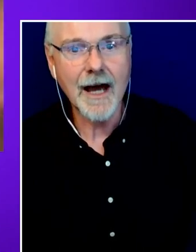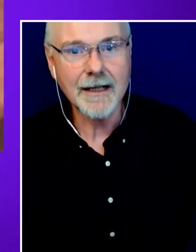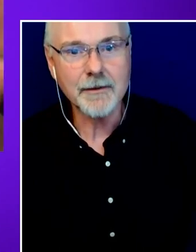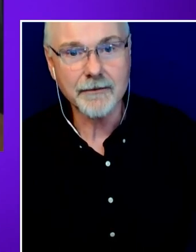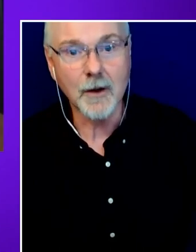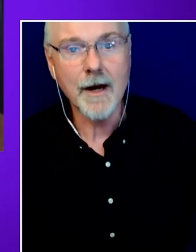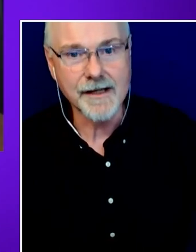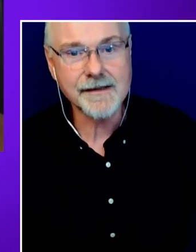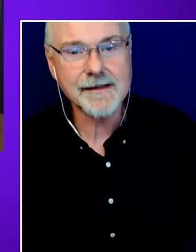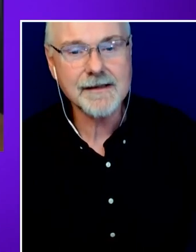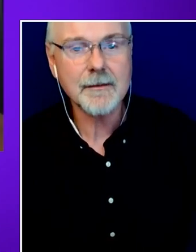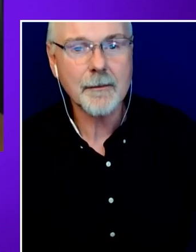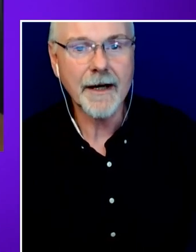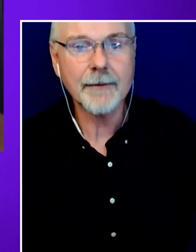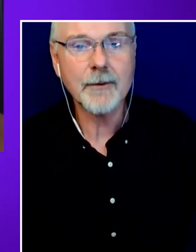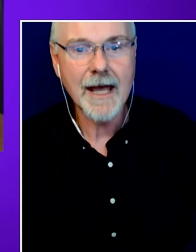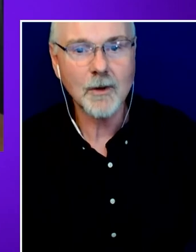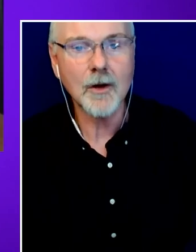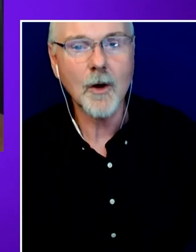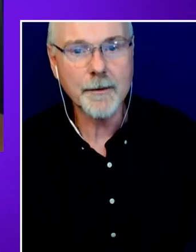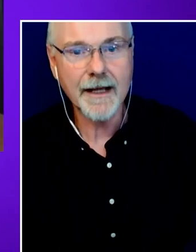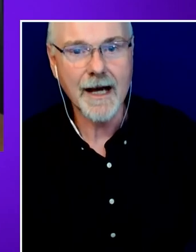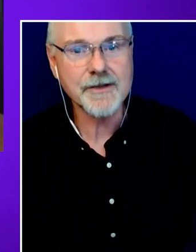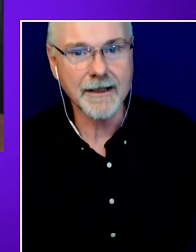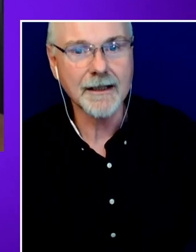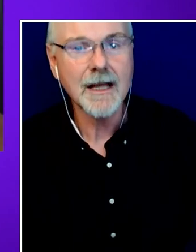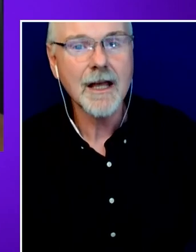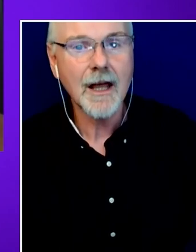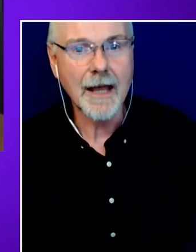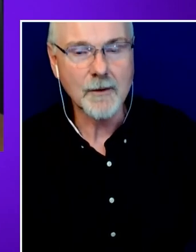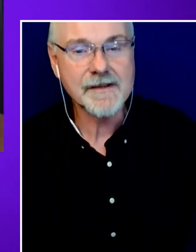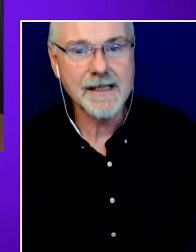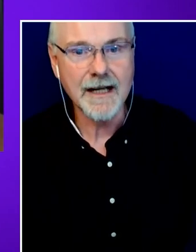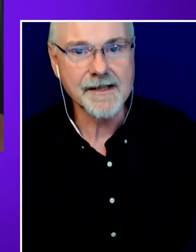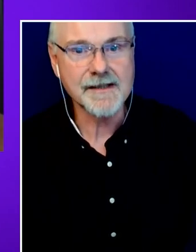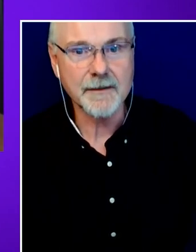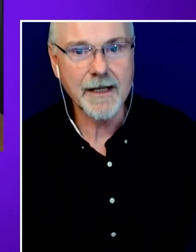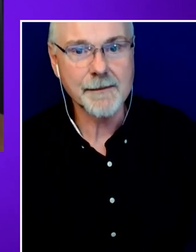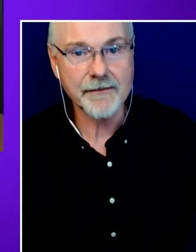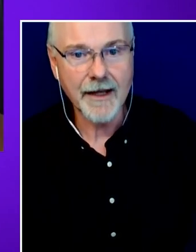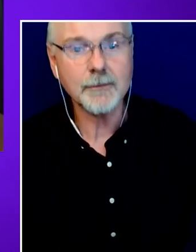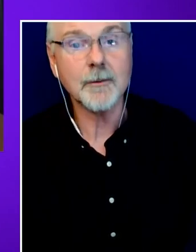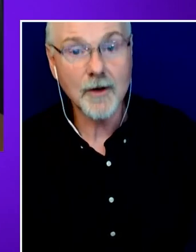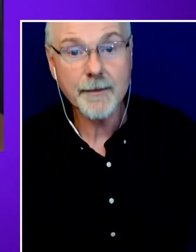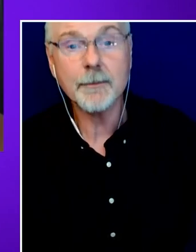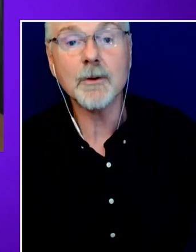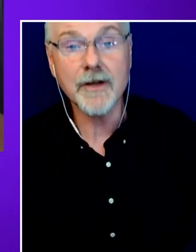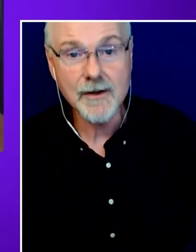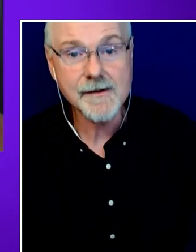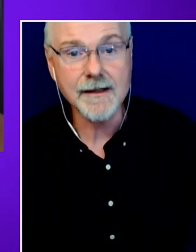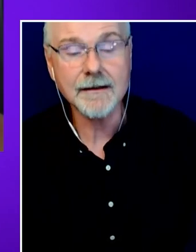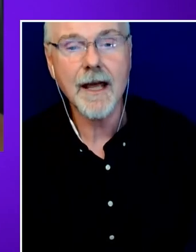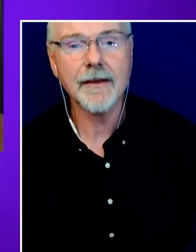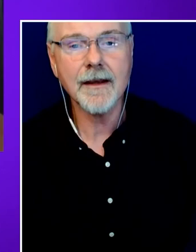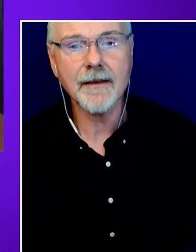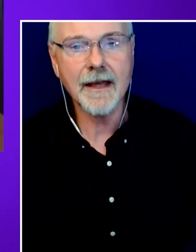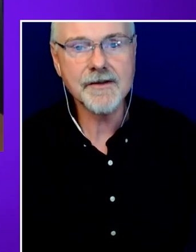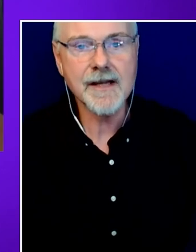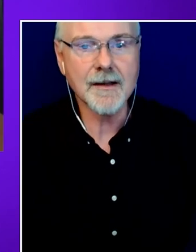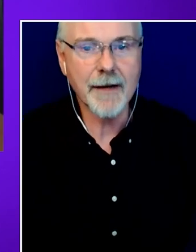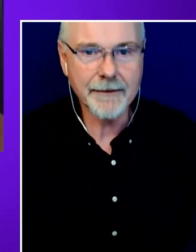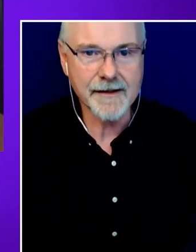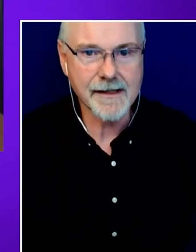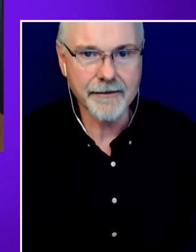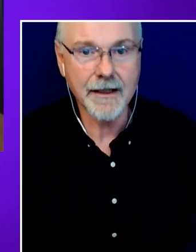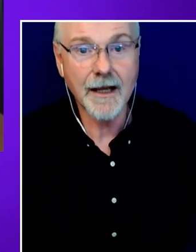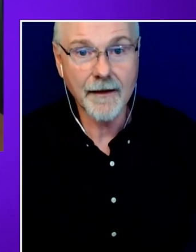not getting a high number of requests. But if we had more open captioning, and we've seen as it becomes available, more people will use it. And I think they